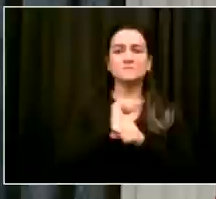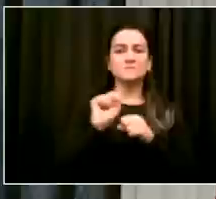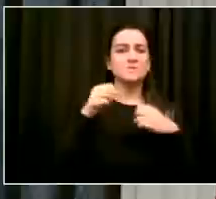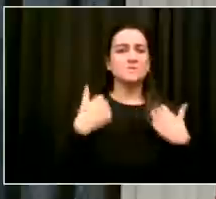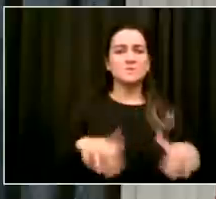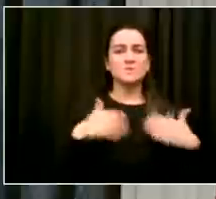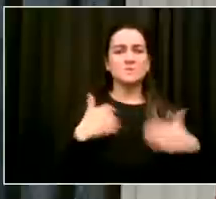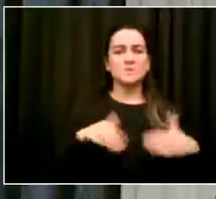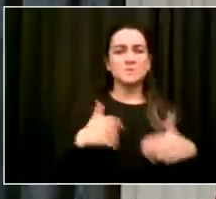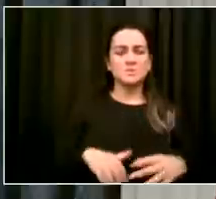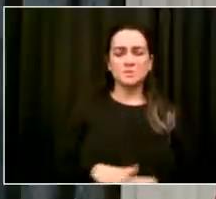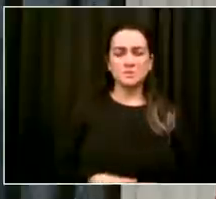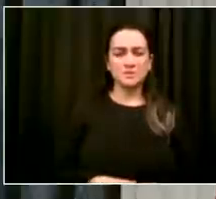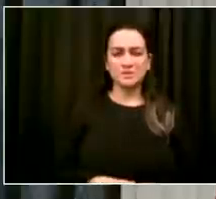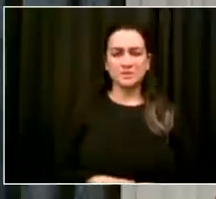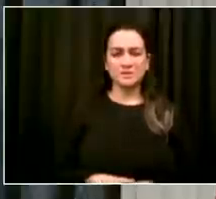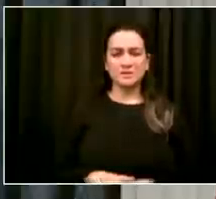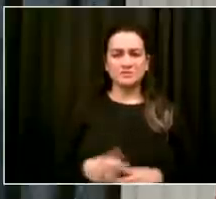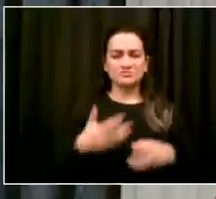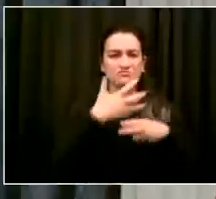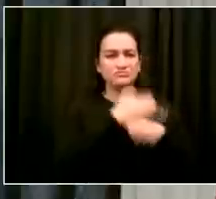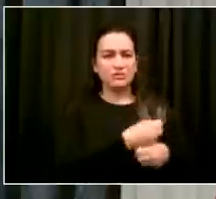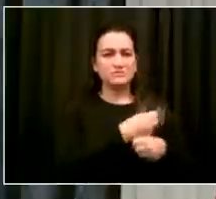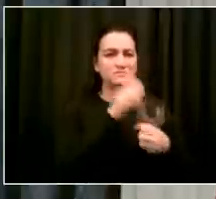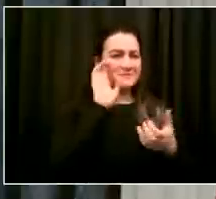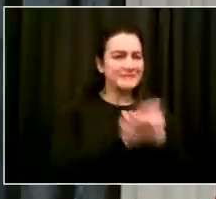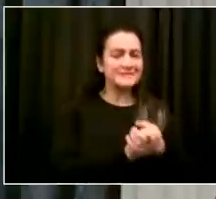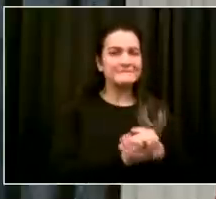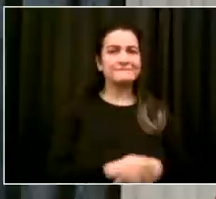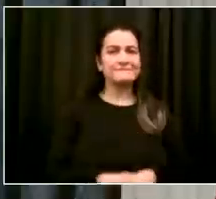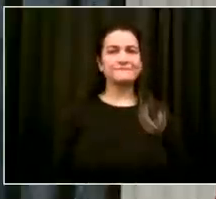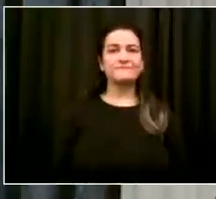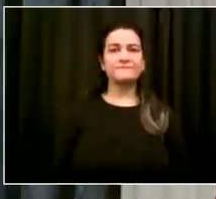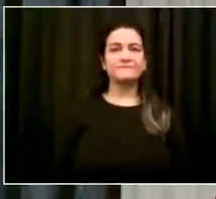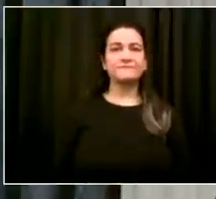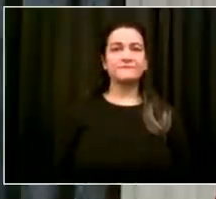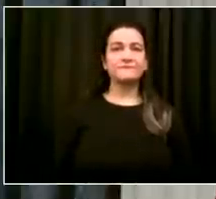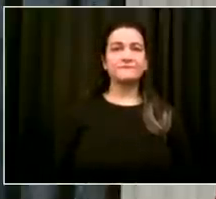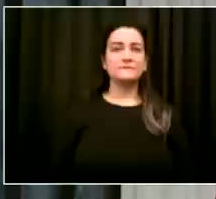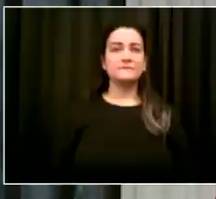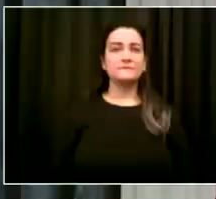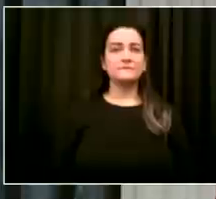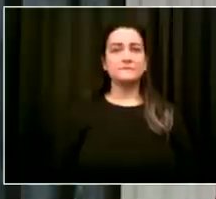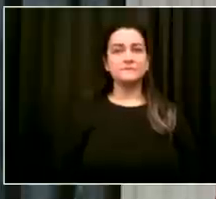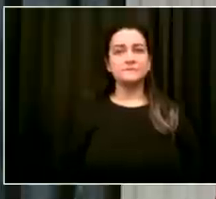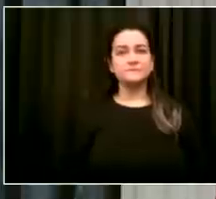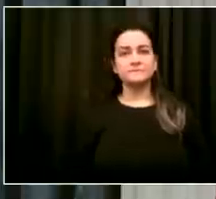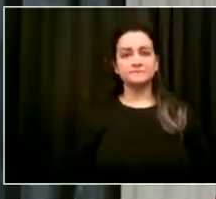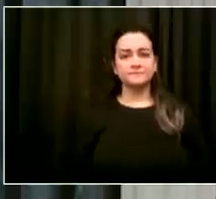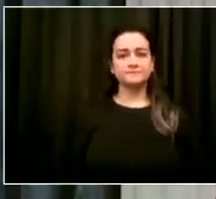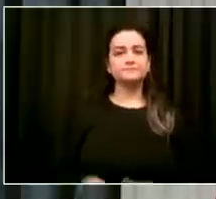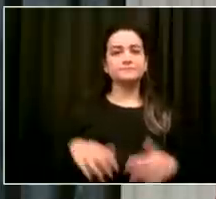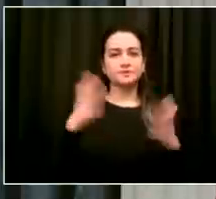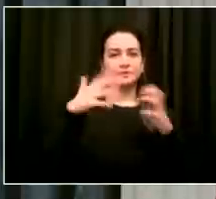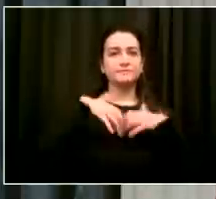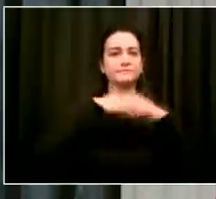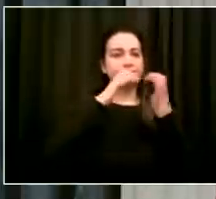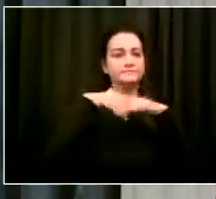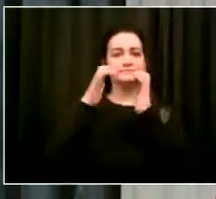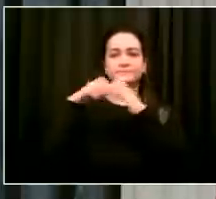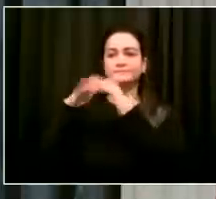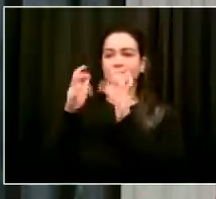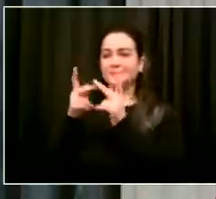we have the 75 vaccine task force that we've just assembled under the leadership of the mayor, which includes